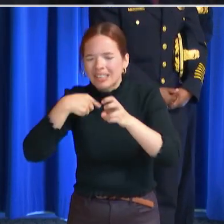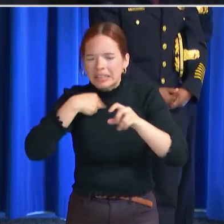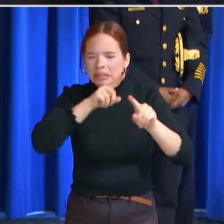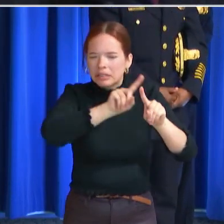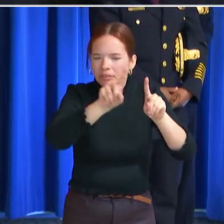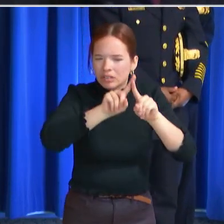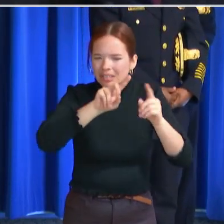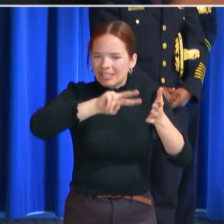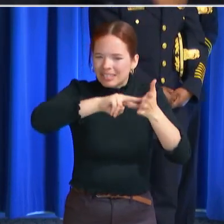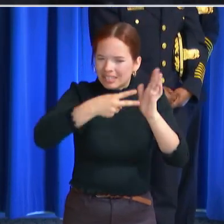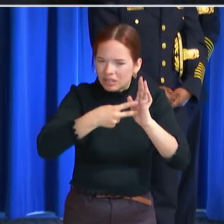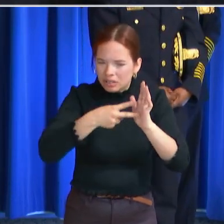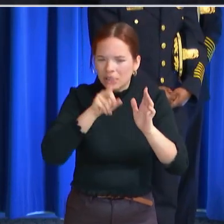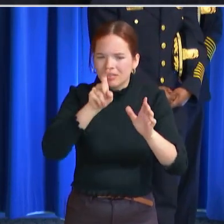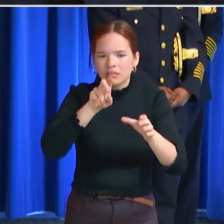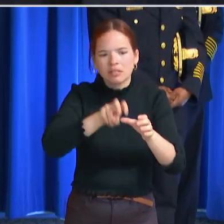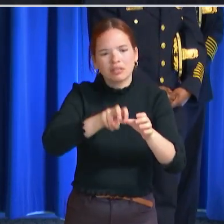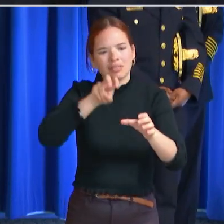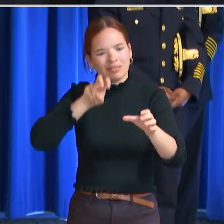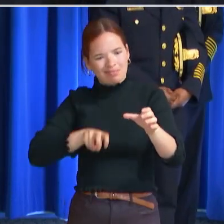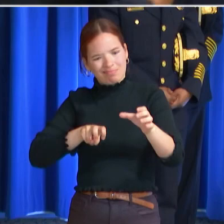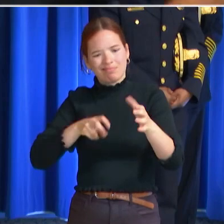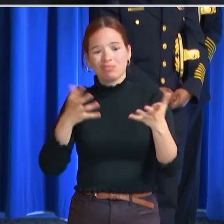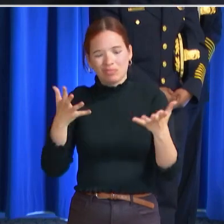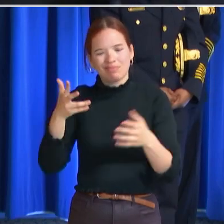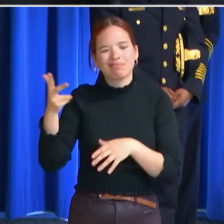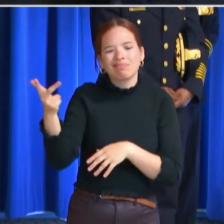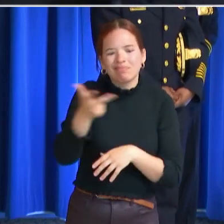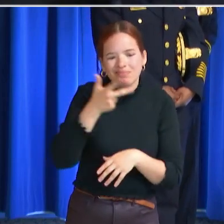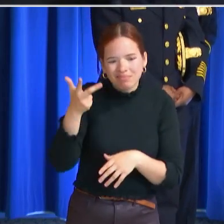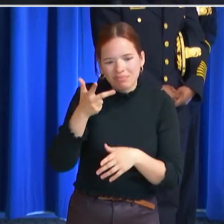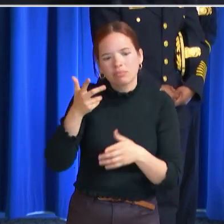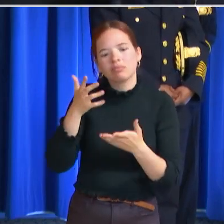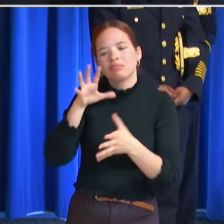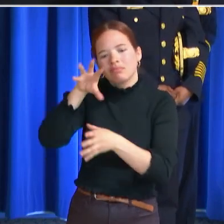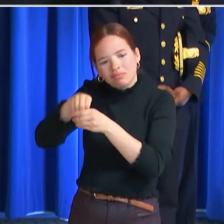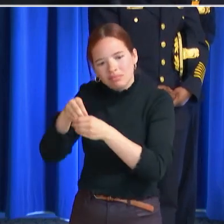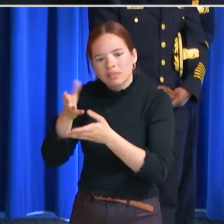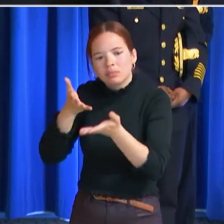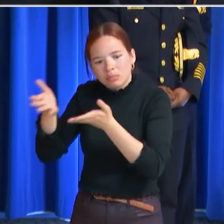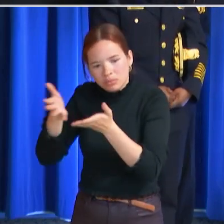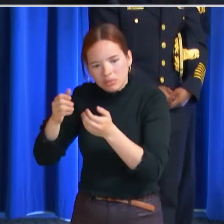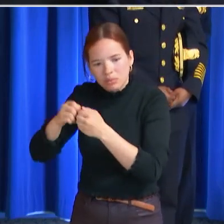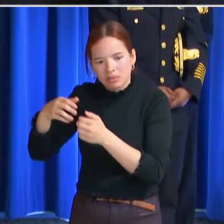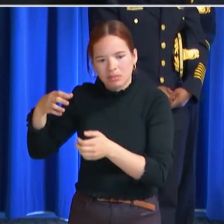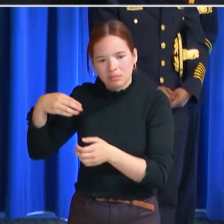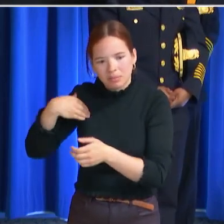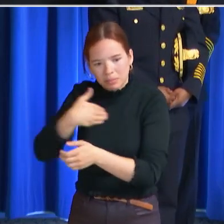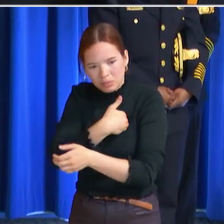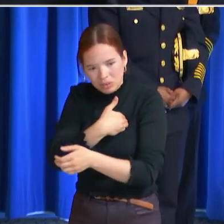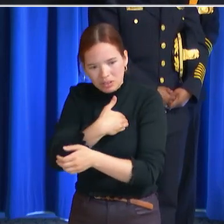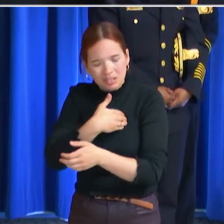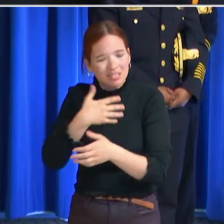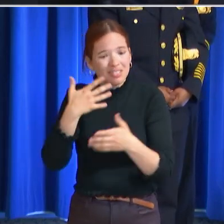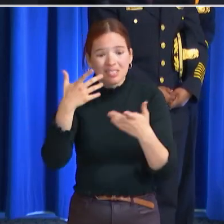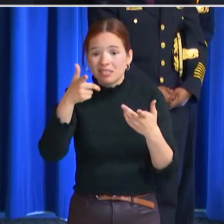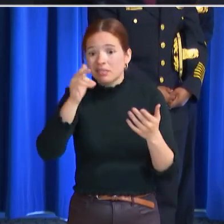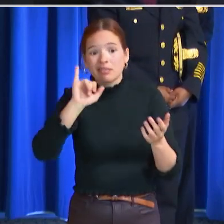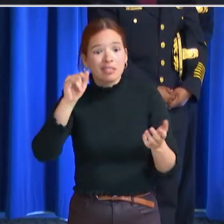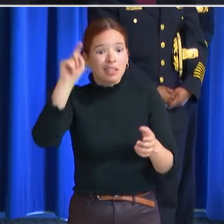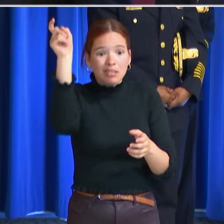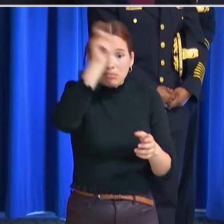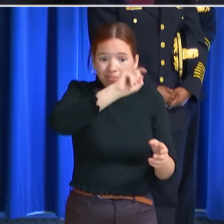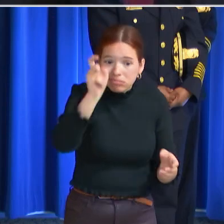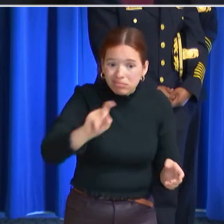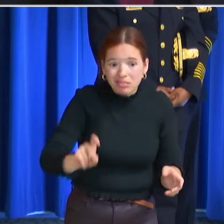out the cars and engage our community members and focus on other things. If it's graffiti that's out there, there's nothing wrong with that officer sending